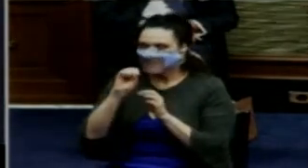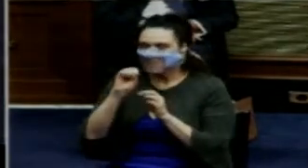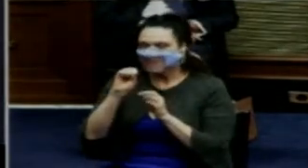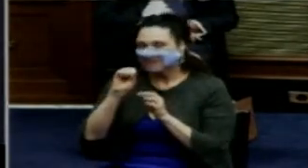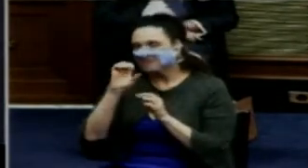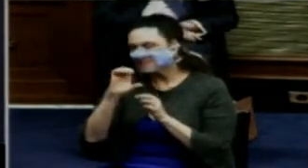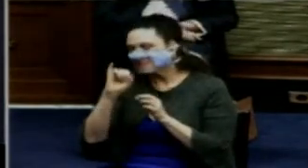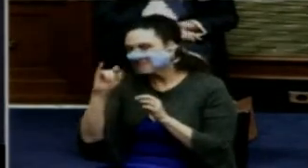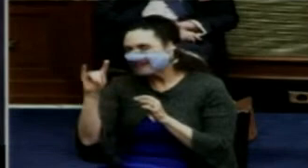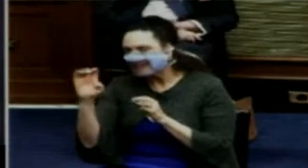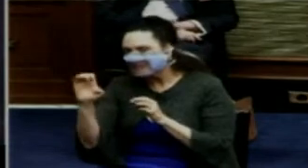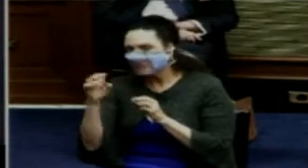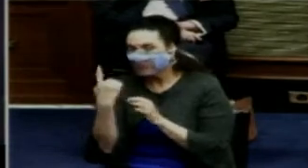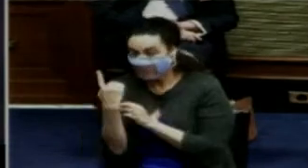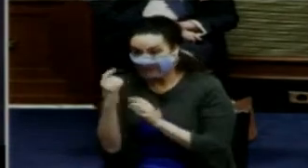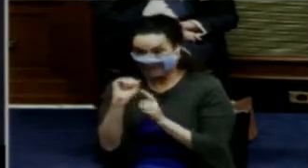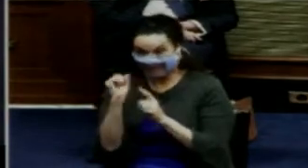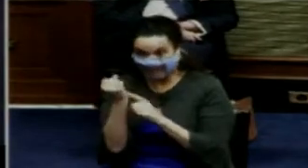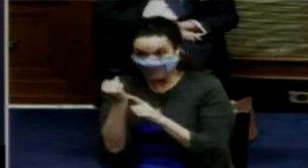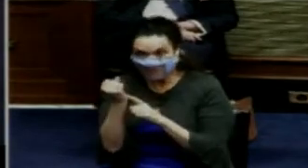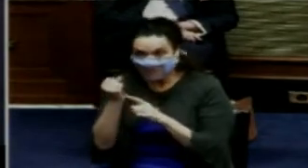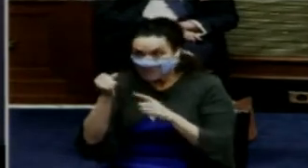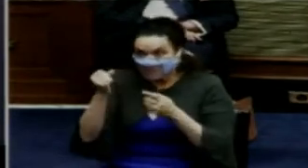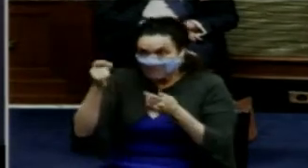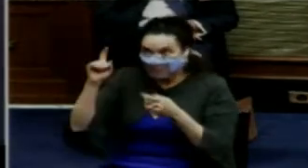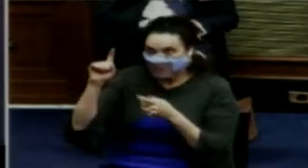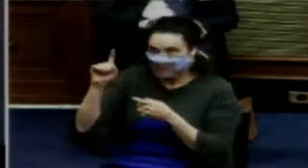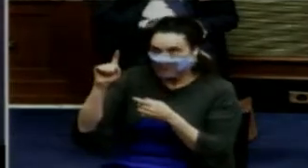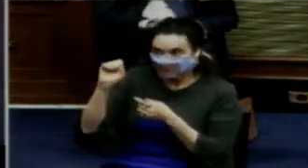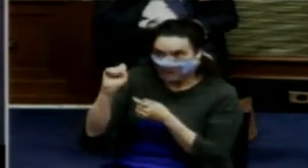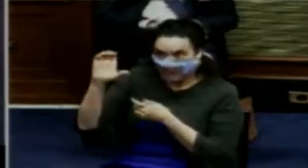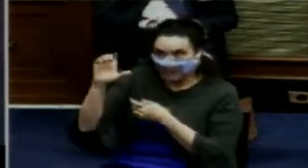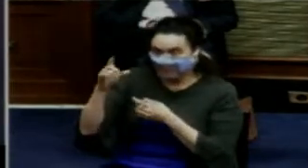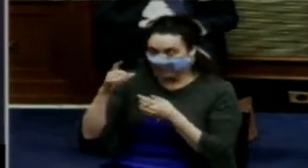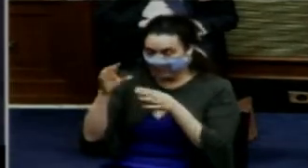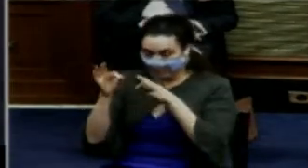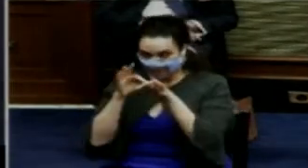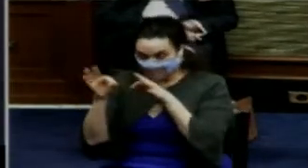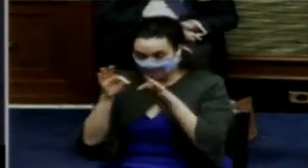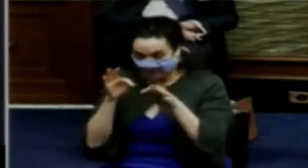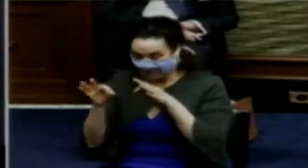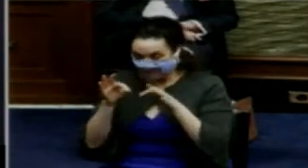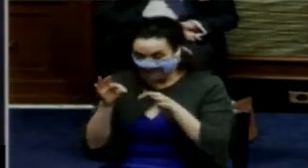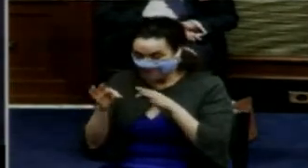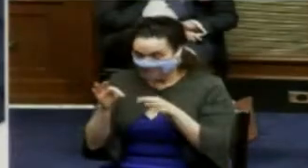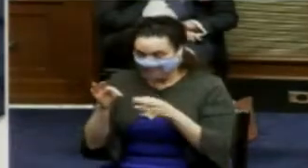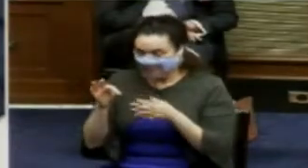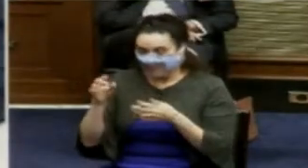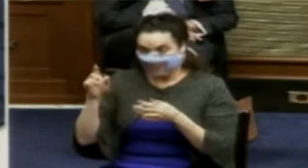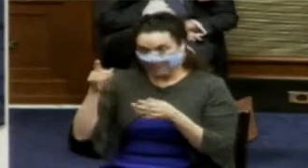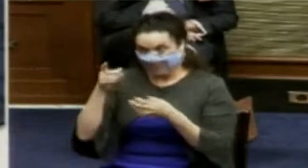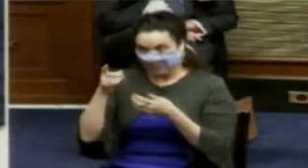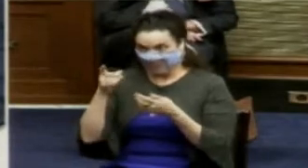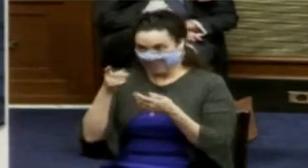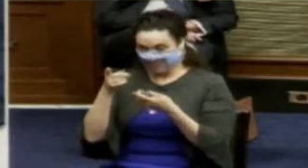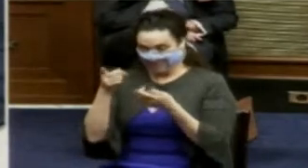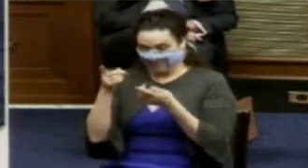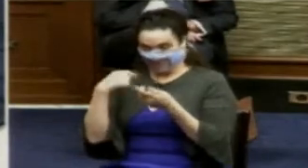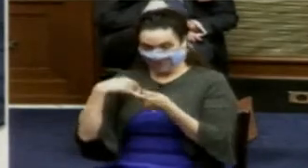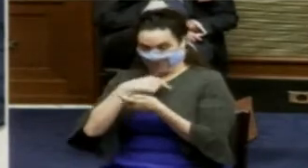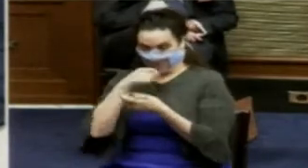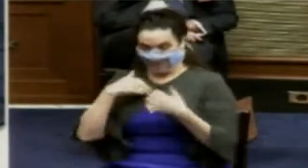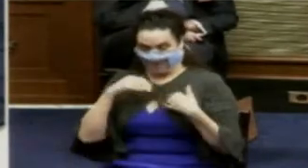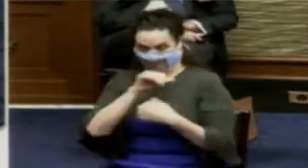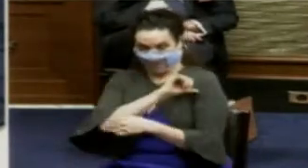has ruled that Congress does not have the authority to admit new states by simple legislation? No, because no other